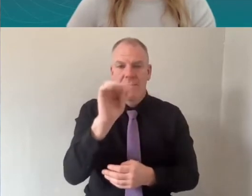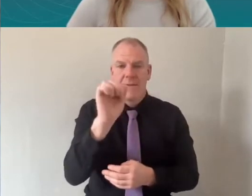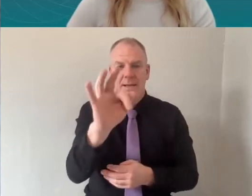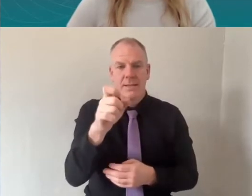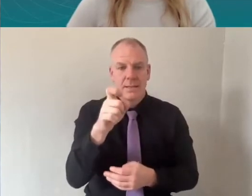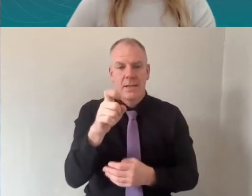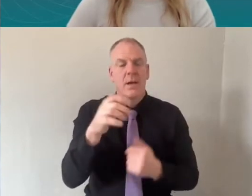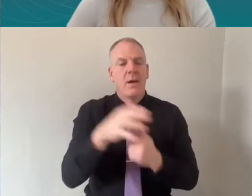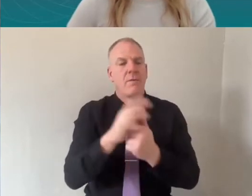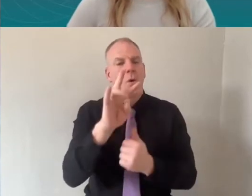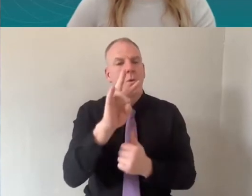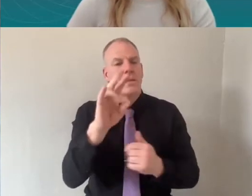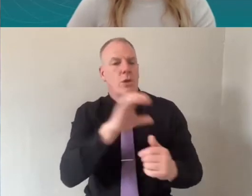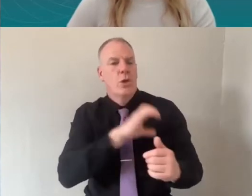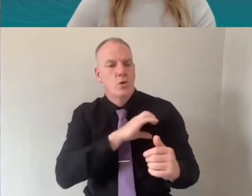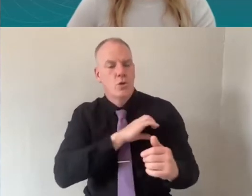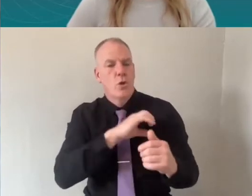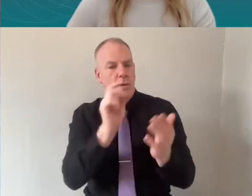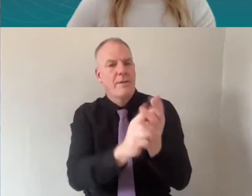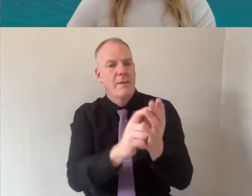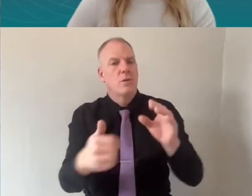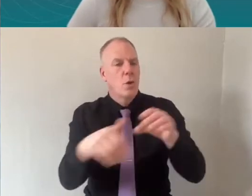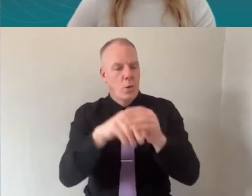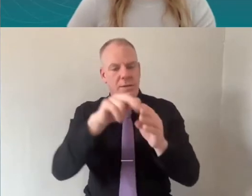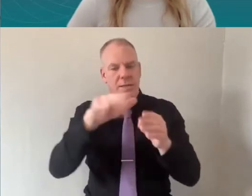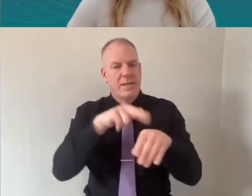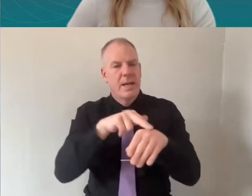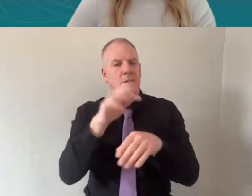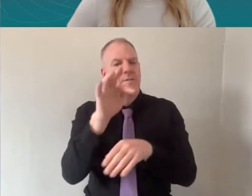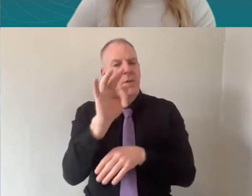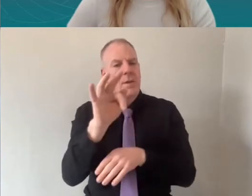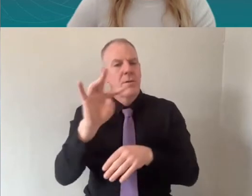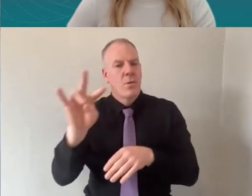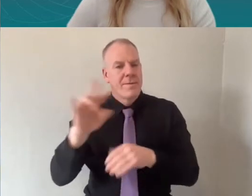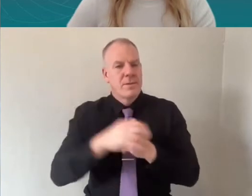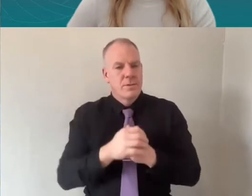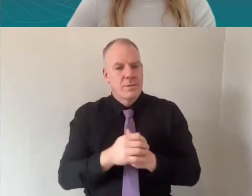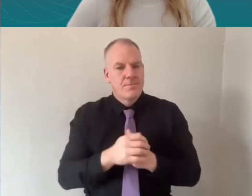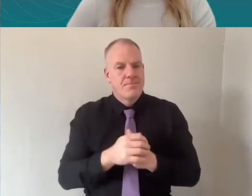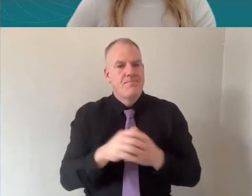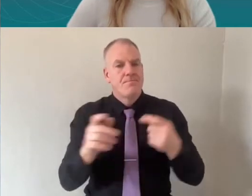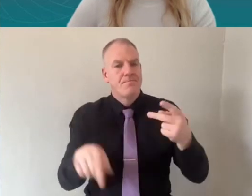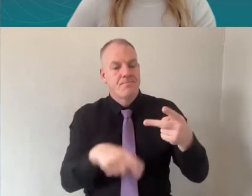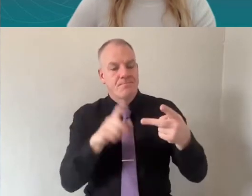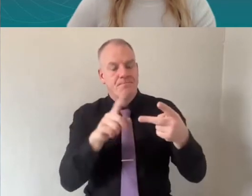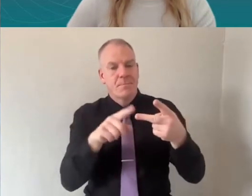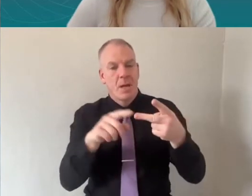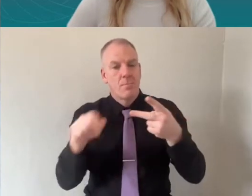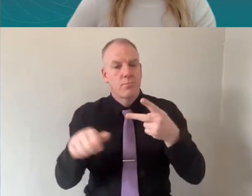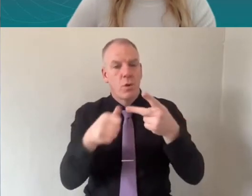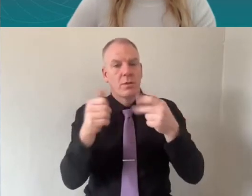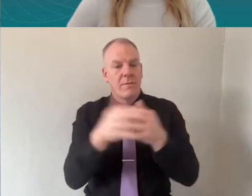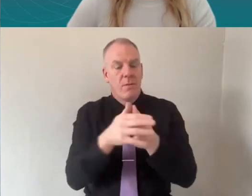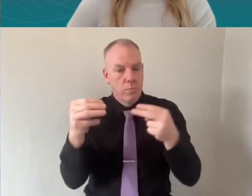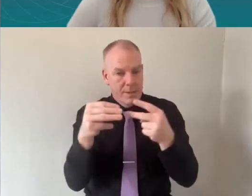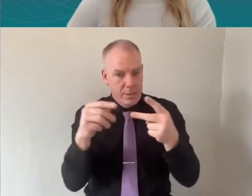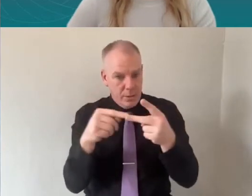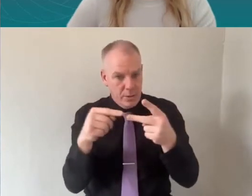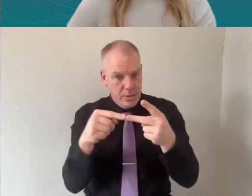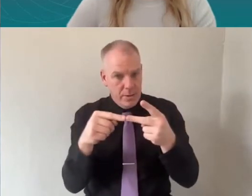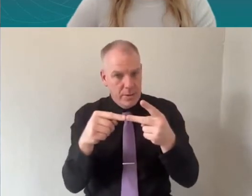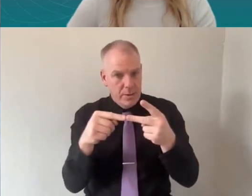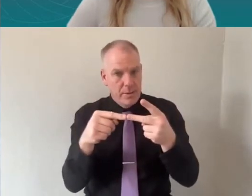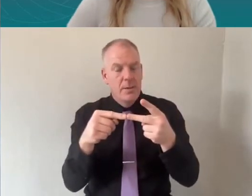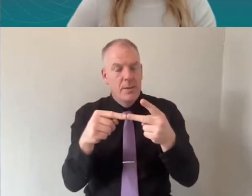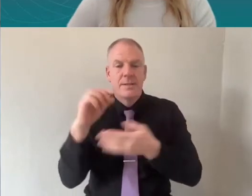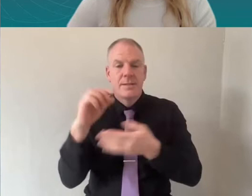qualifications included in the National Framework of Qualifications. A key commitment in our focus on the priority of protection will be to